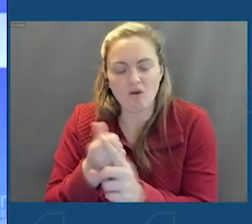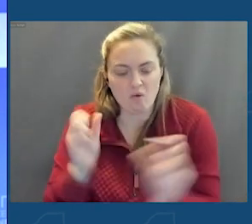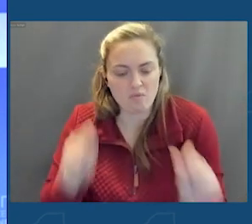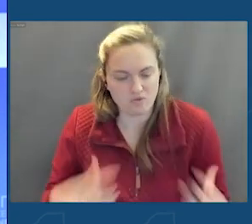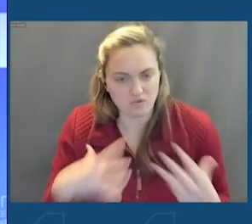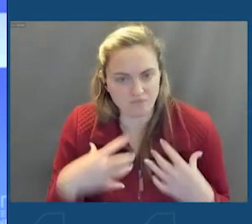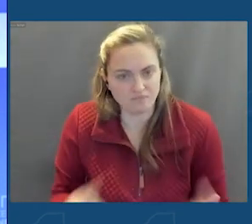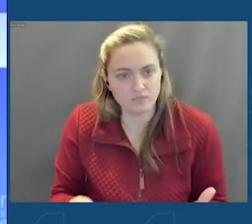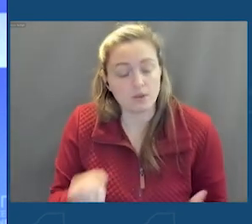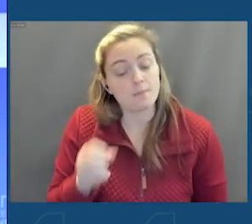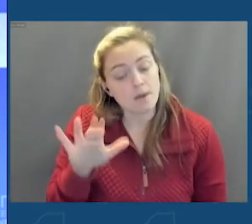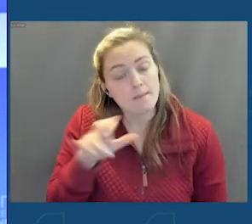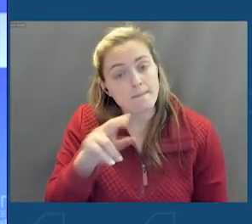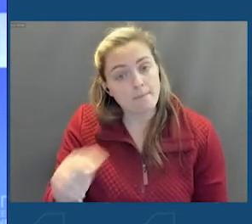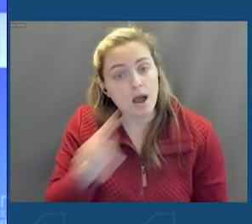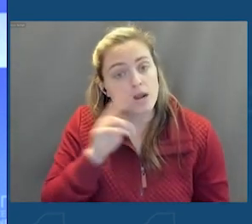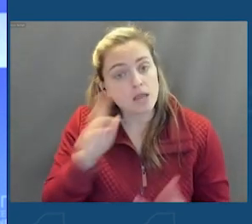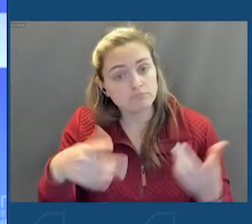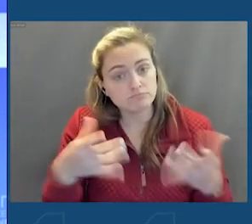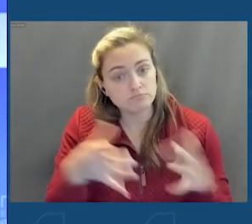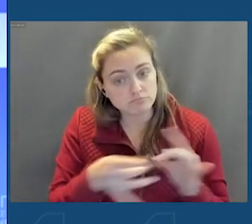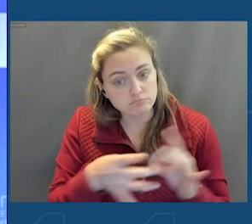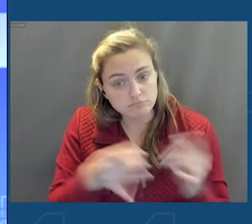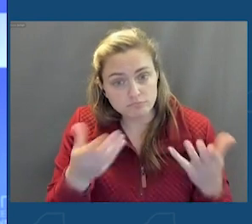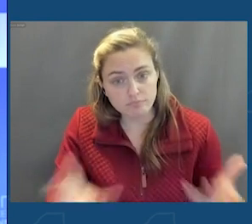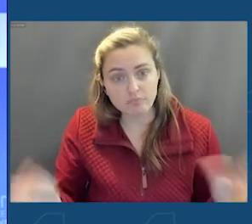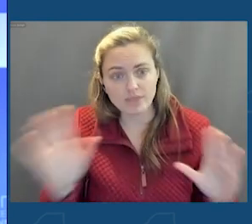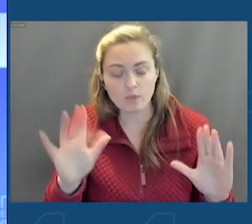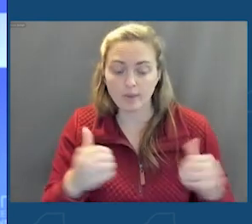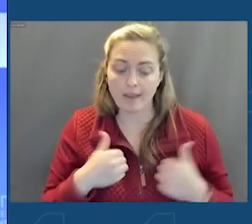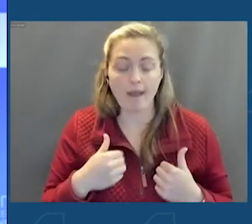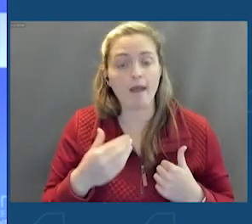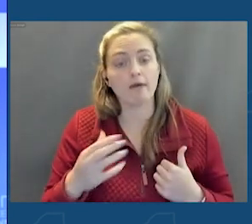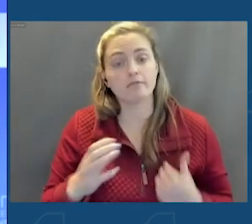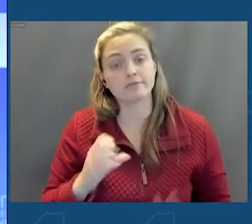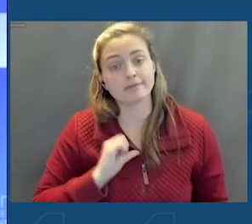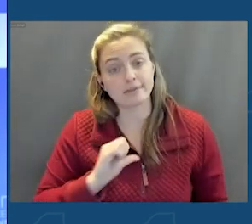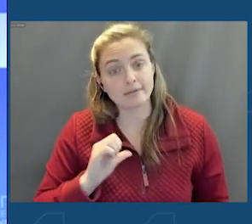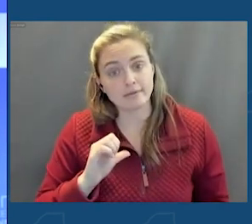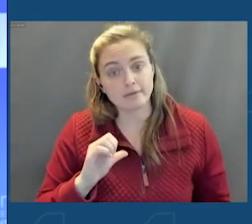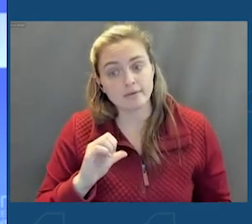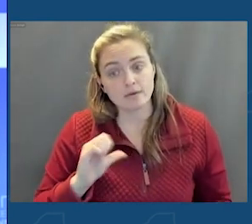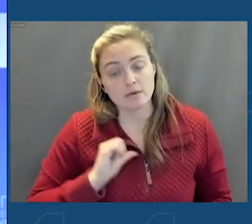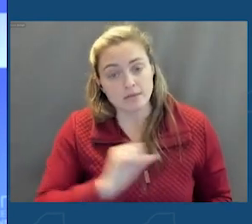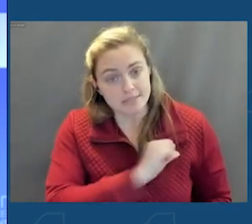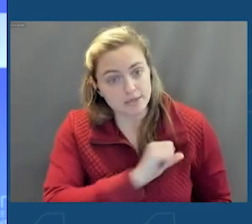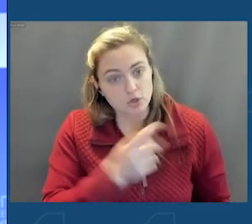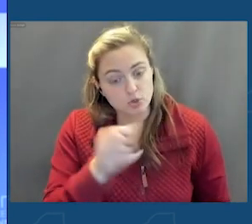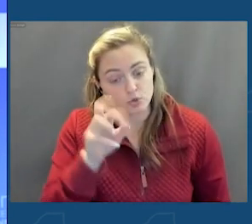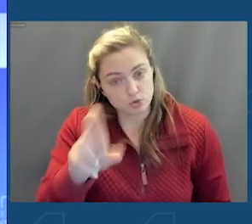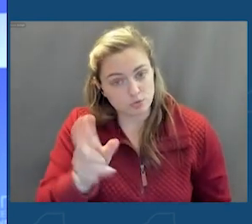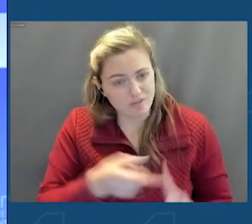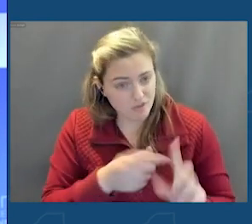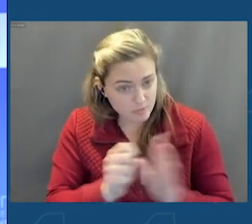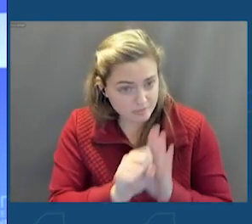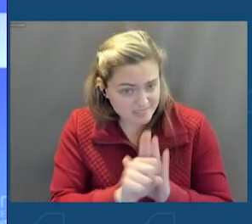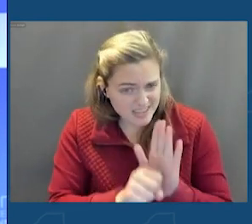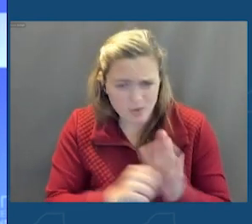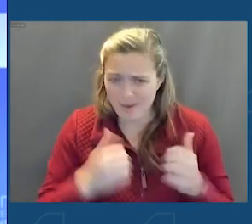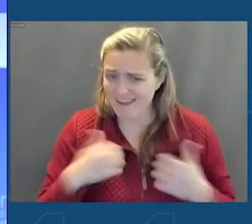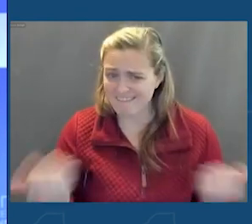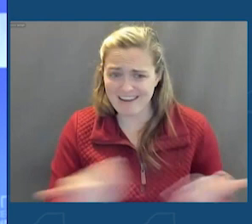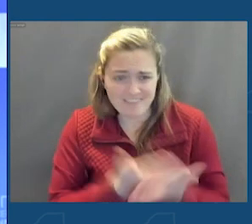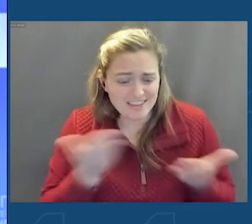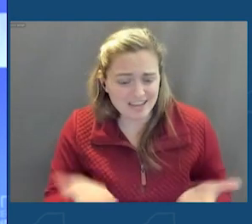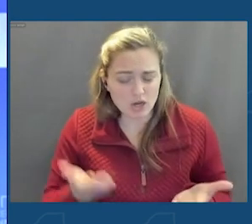has delivered, and we're so blessed to have Majority Leader Schumer from our state and Leader Hakeem Jeffries, so we have it all. And when they send money to us